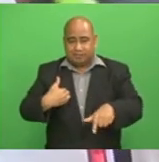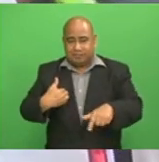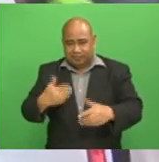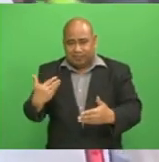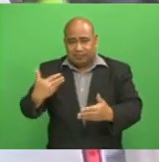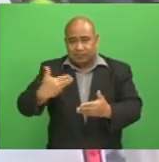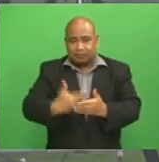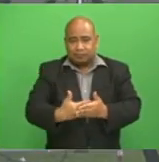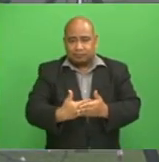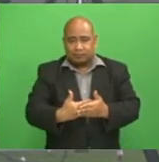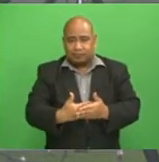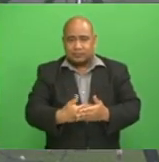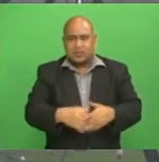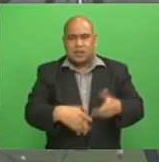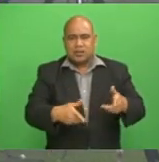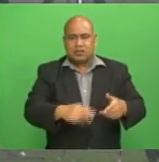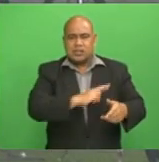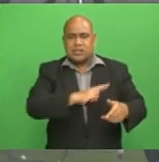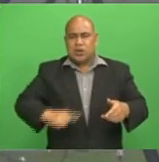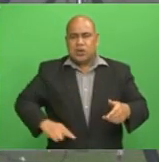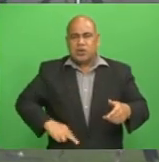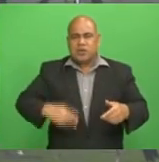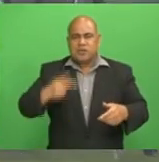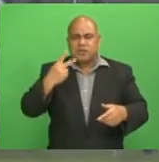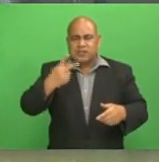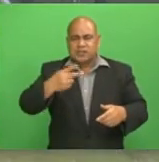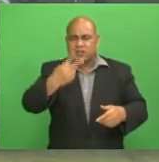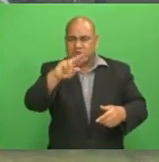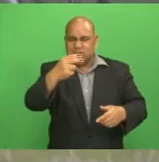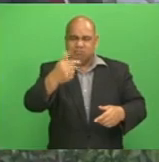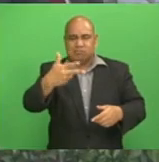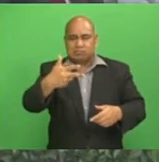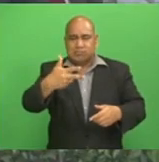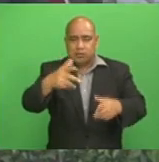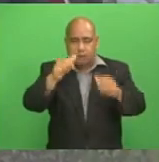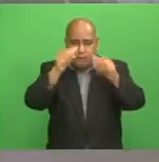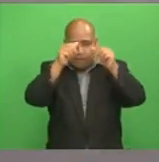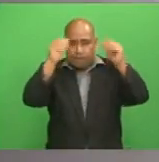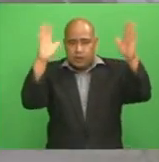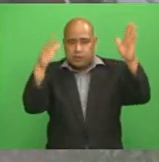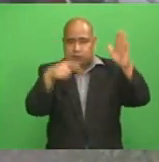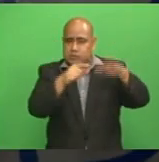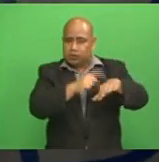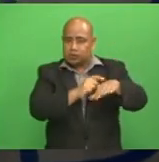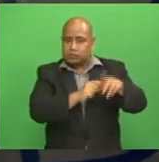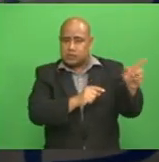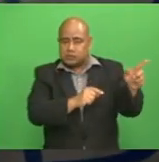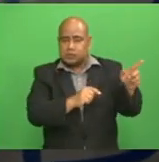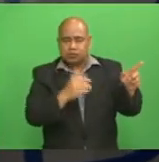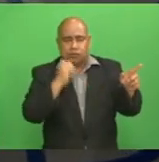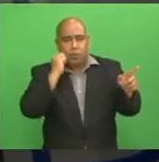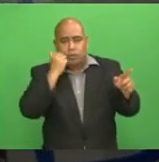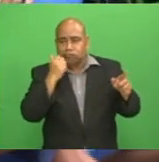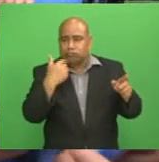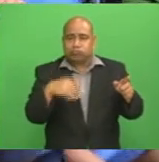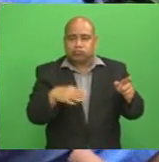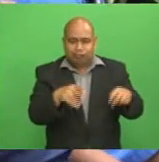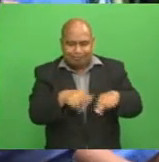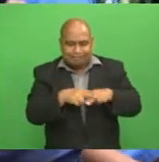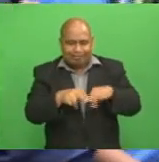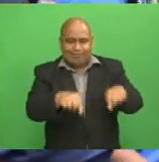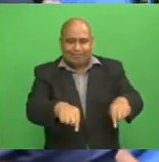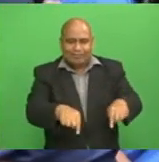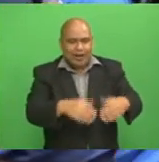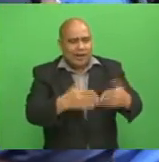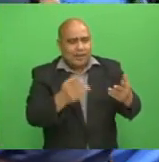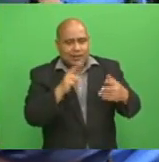2018 definitely stands out. That incredible burst of warmth And then, for example, at Soloway Suva,